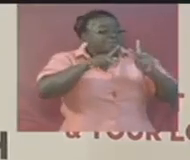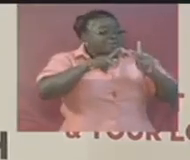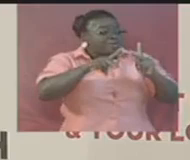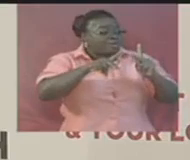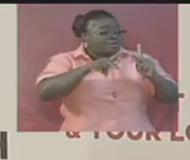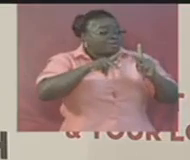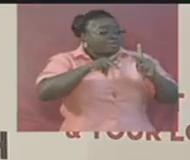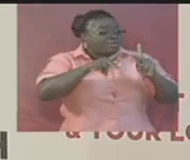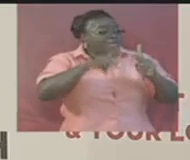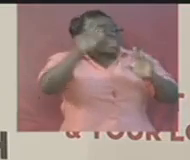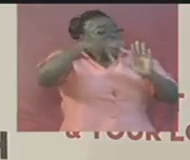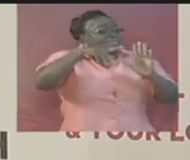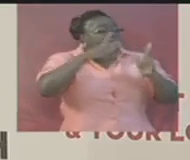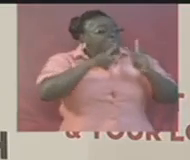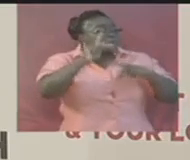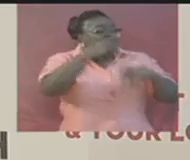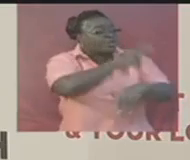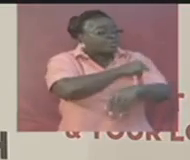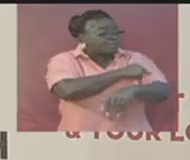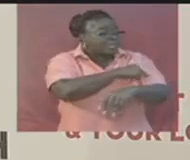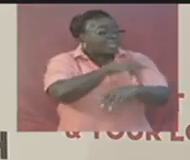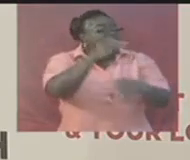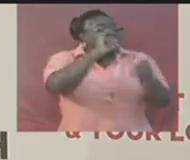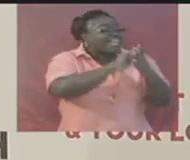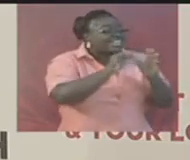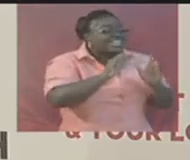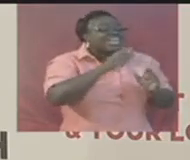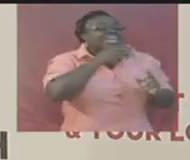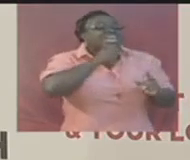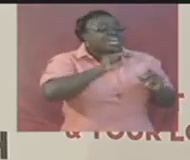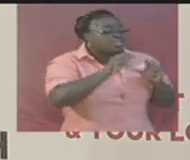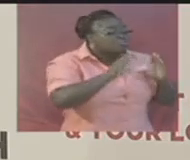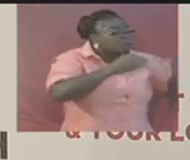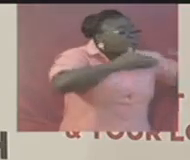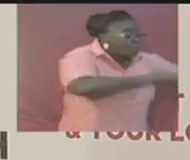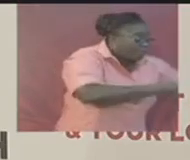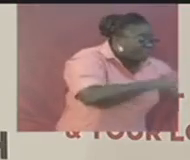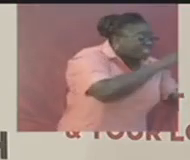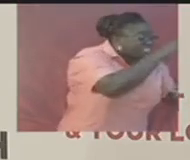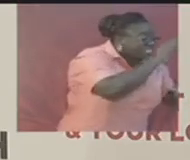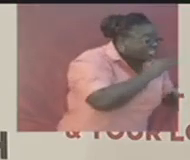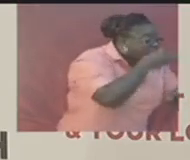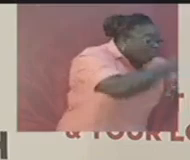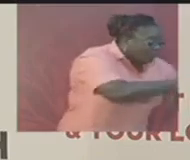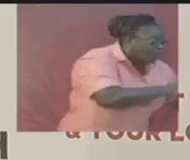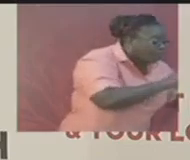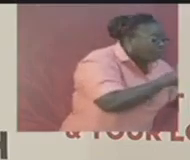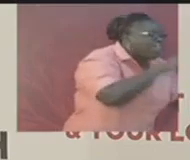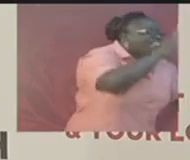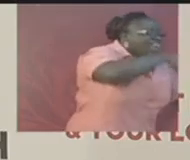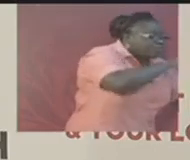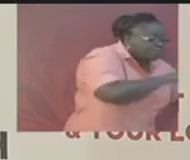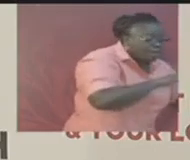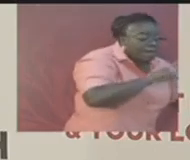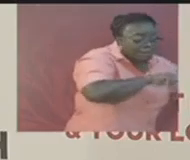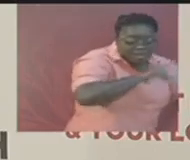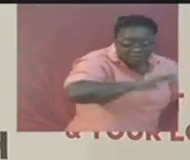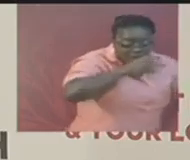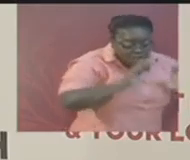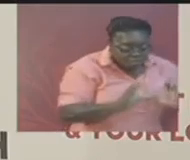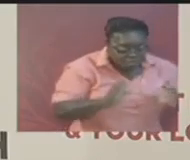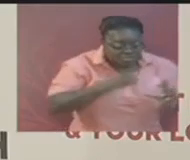who are getting hospitalized. So it really speaks to the fact that you can't just do one group. It's really the whole country that has to